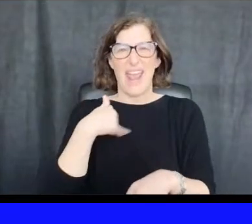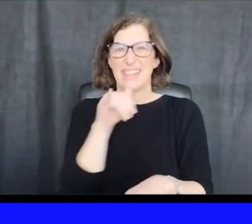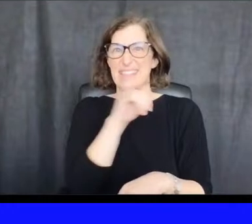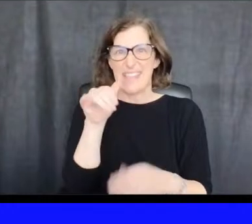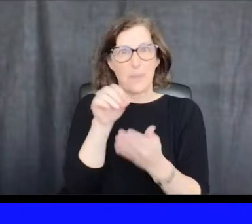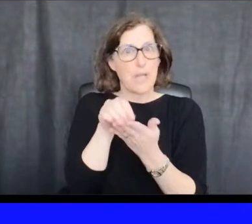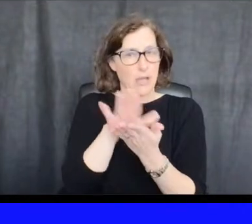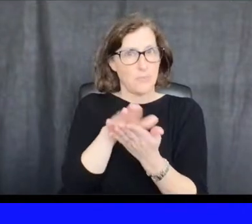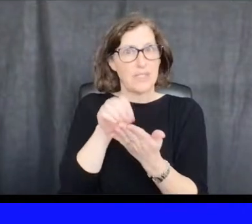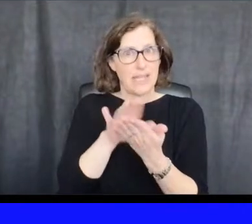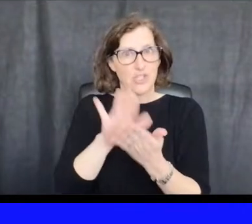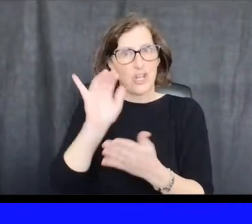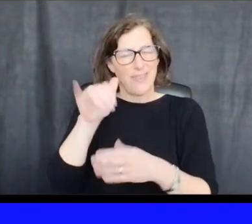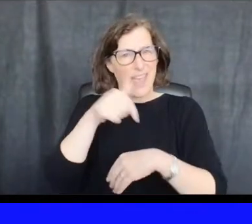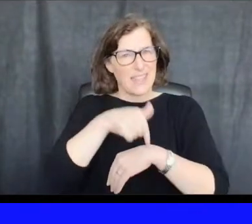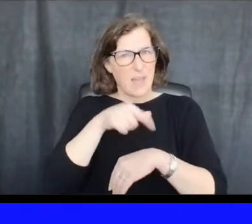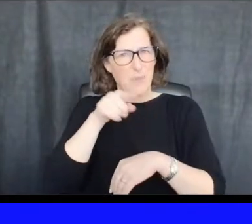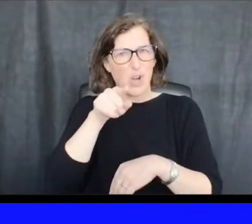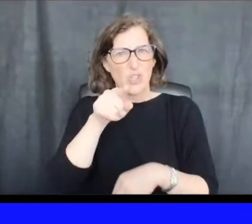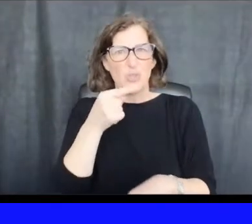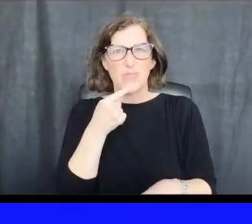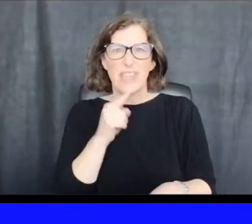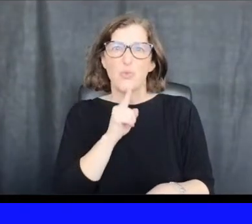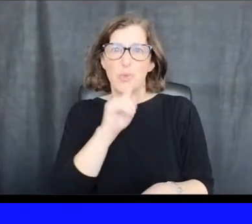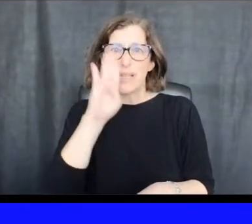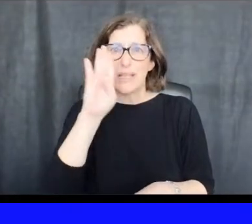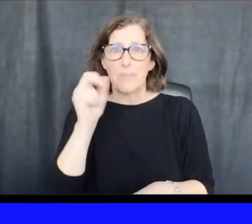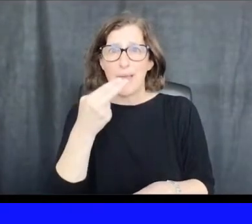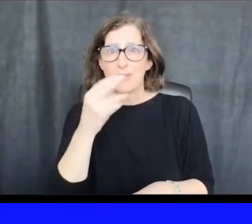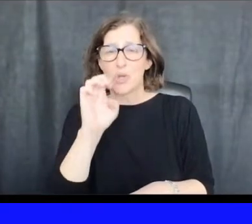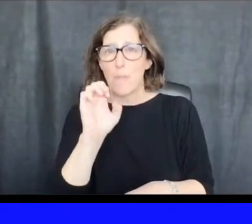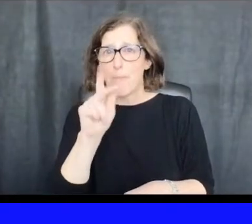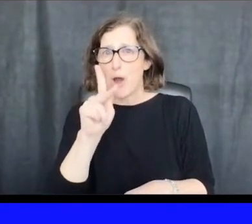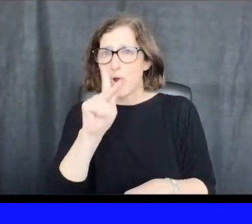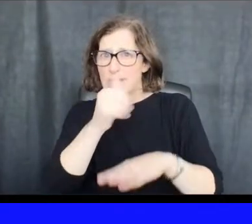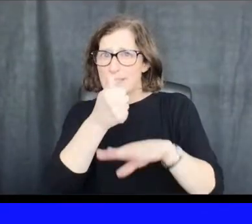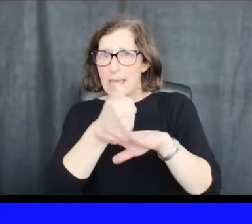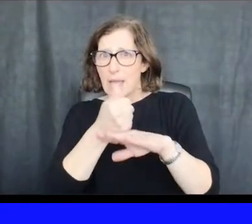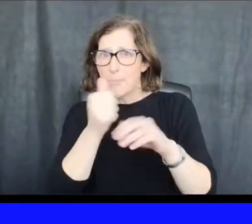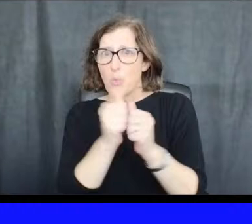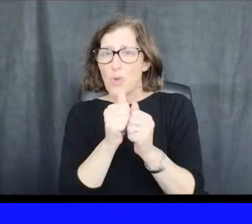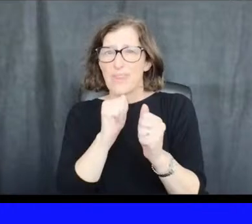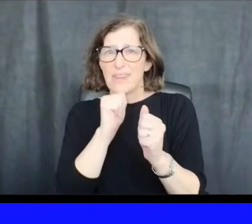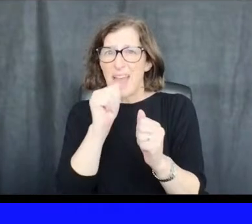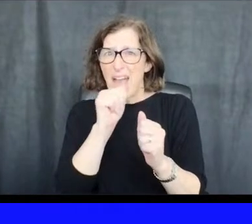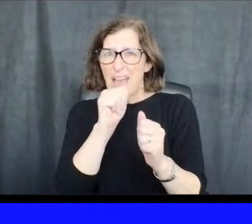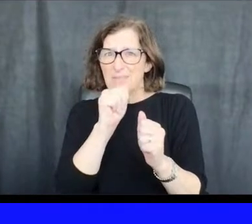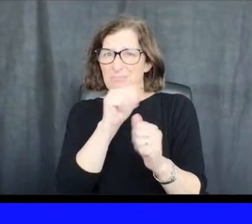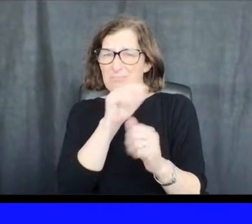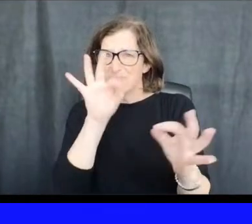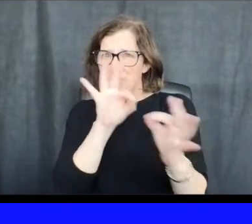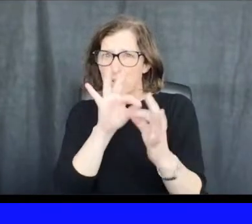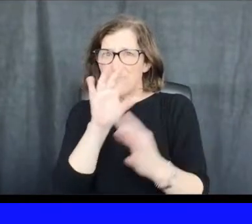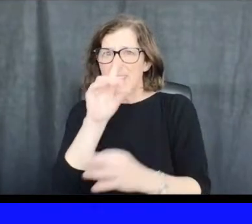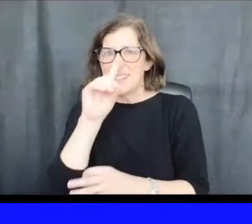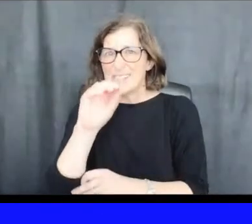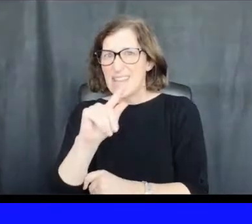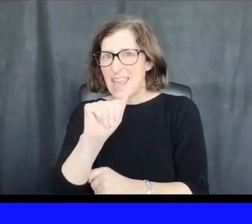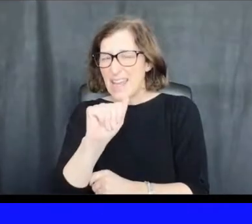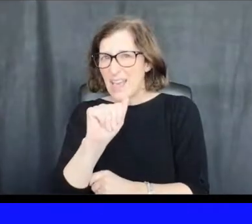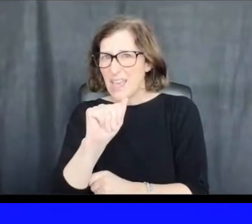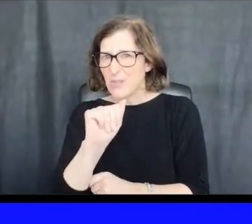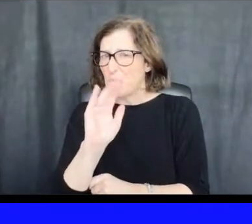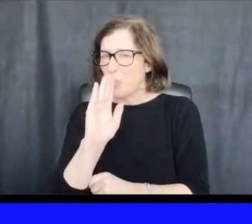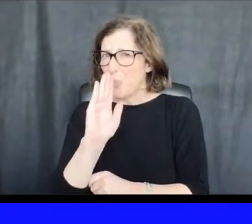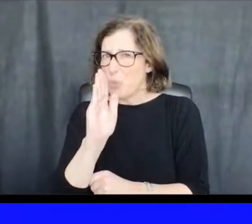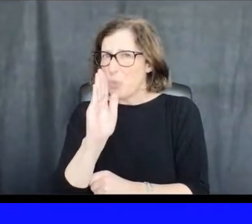of my fingers, but pre-COVID, as our documentation improved, we certainly did